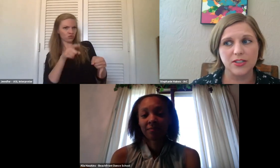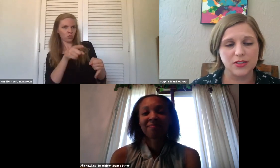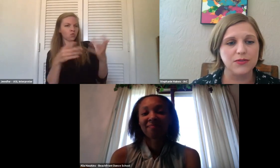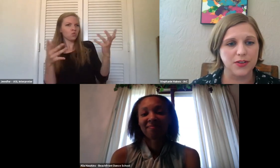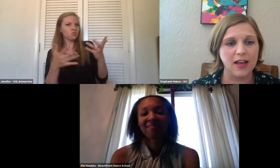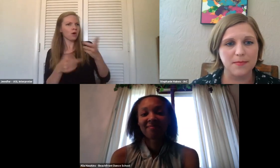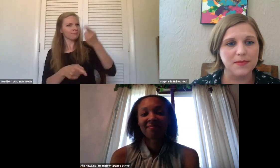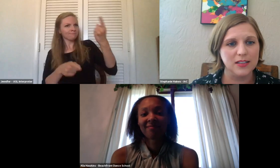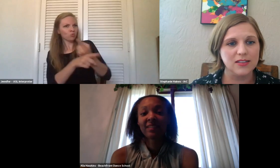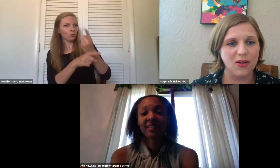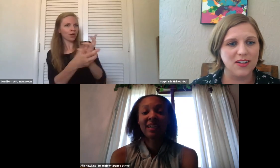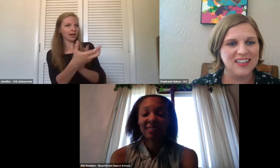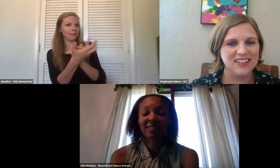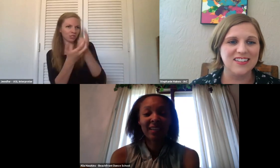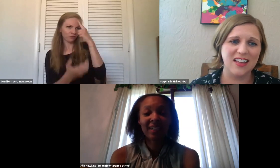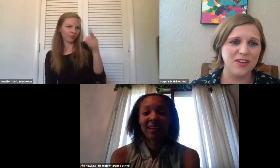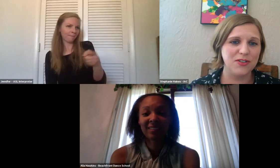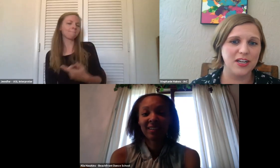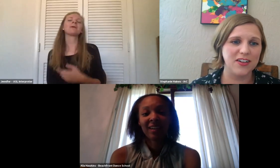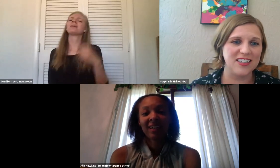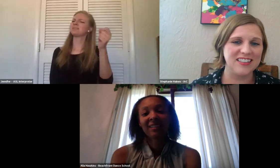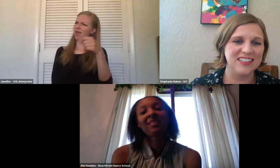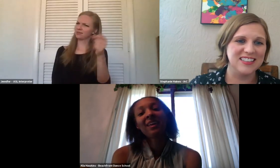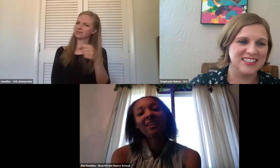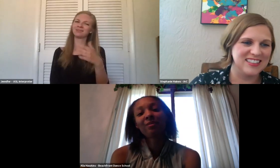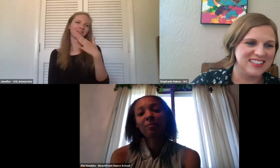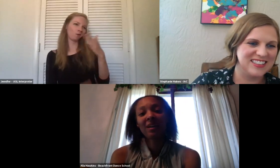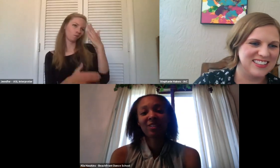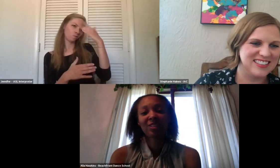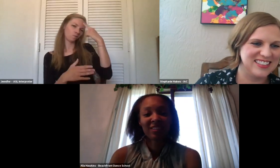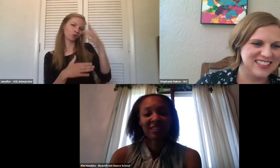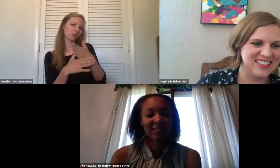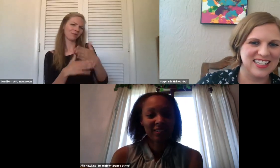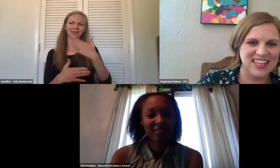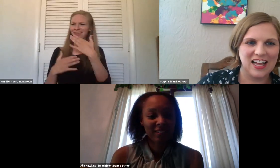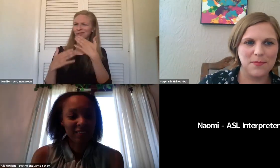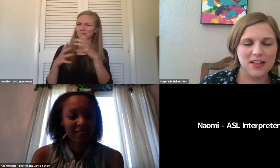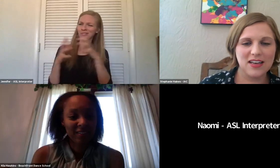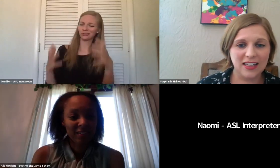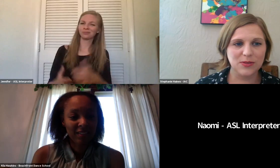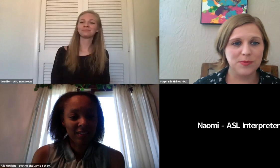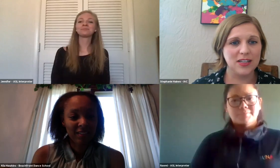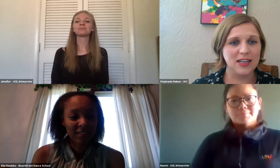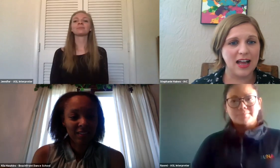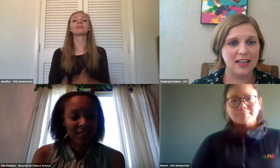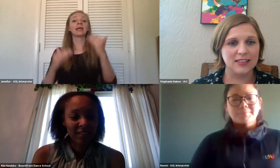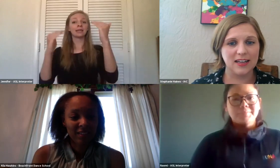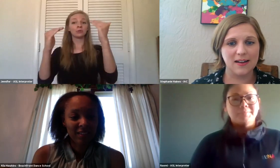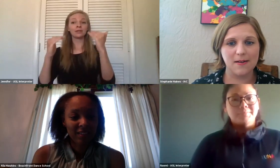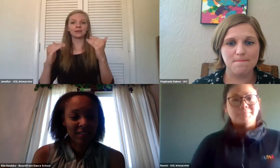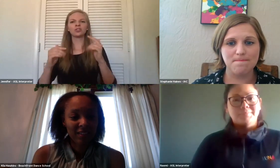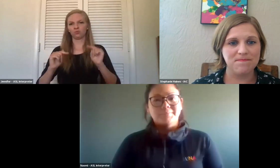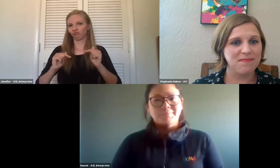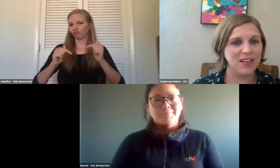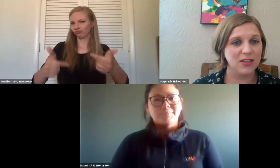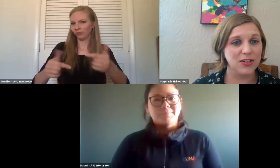accommodations for them? So yeah. Yeah. Thank you for sharing. Thank you so much. Um, next, I'm going to ask,